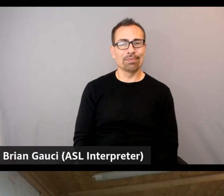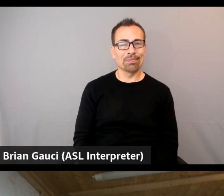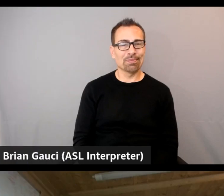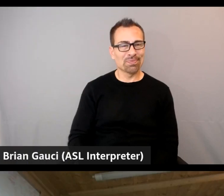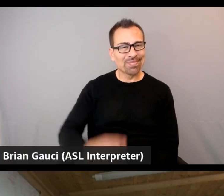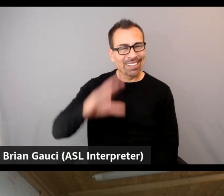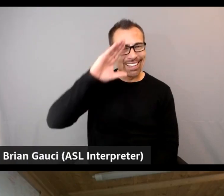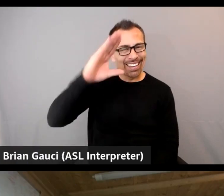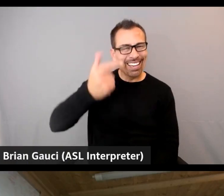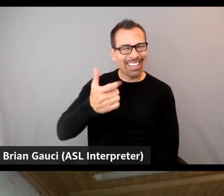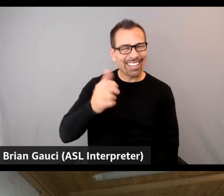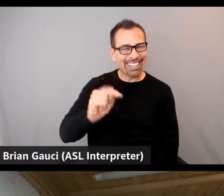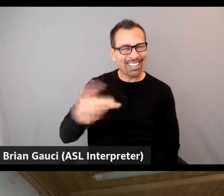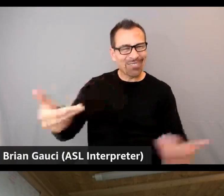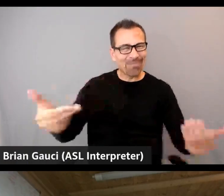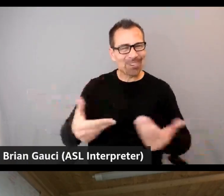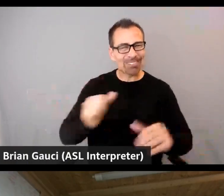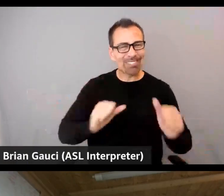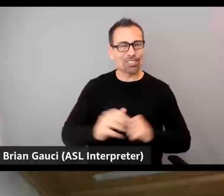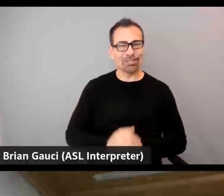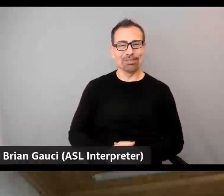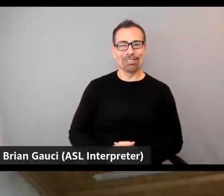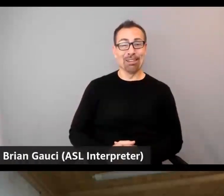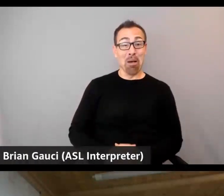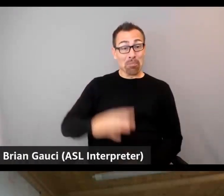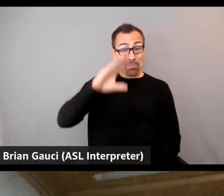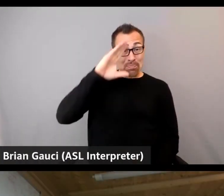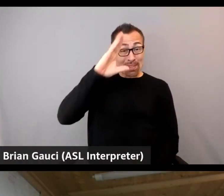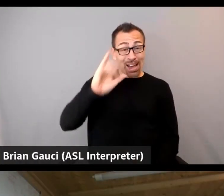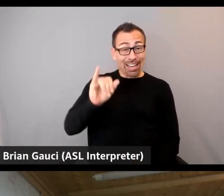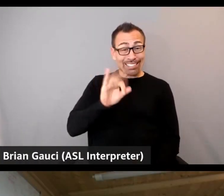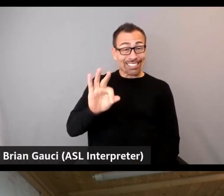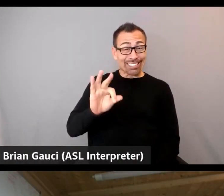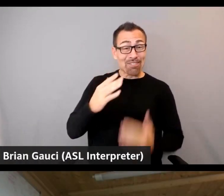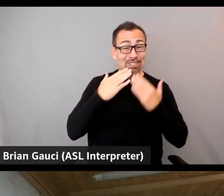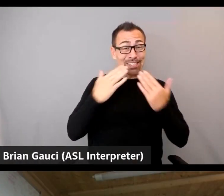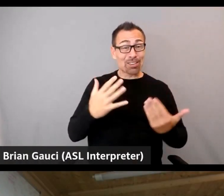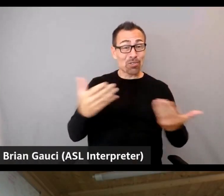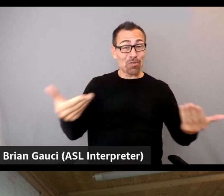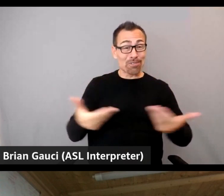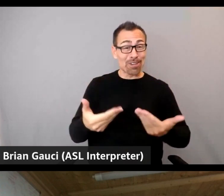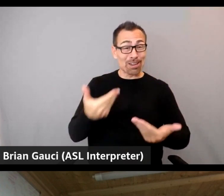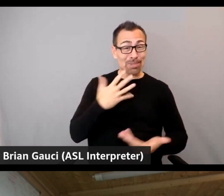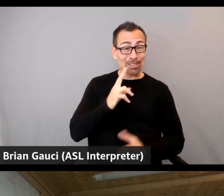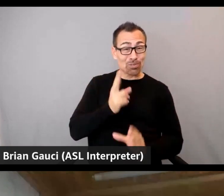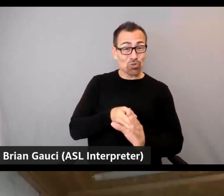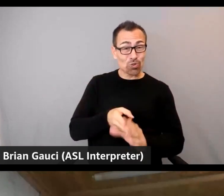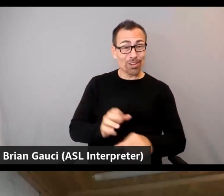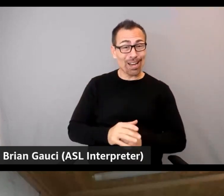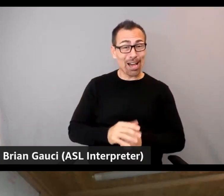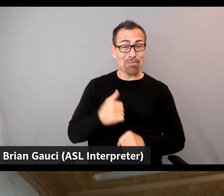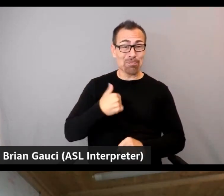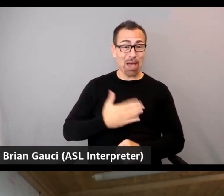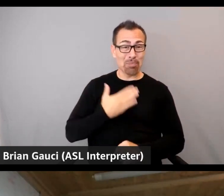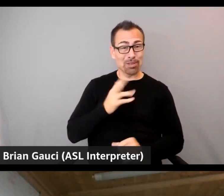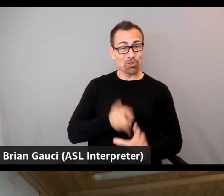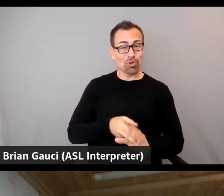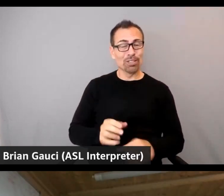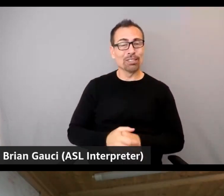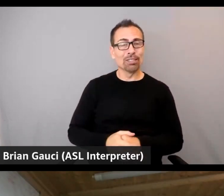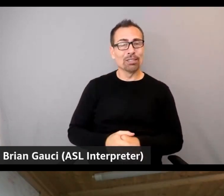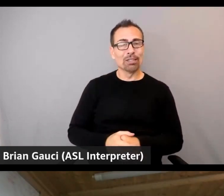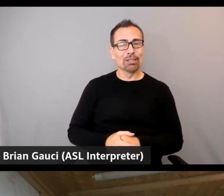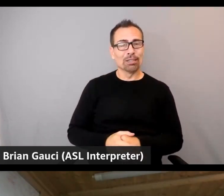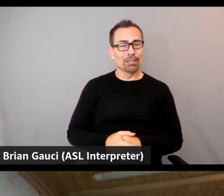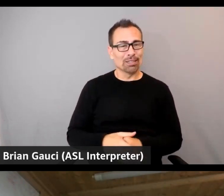Hey, Glenn, welcome to the show. Hi, Jeff. Thanks for asking me on. So, Great to be here. Jordan had a good point. How late are you staying